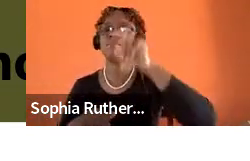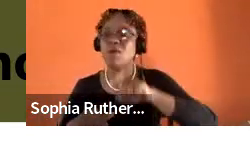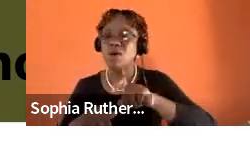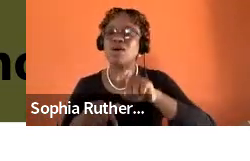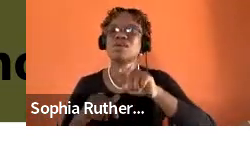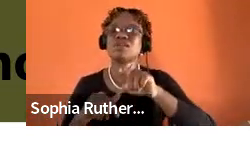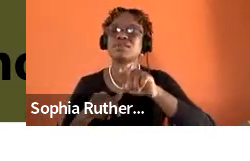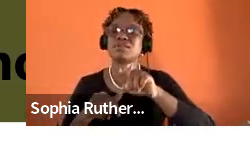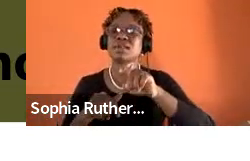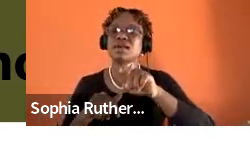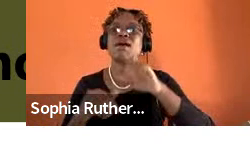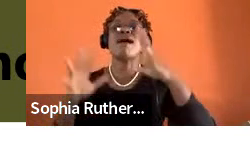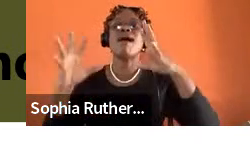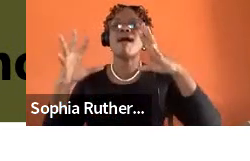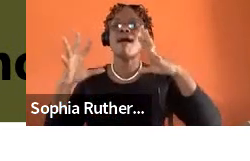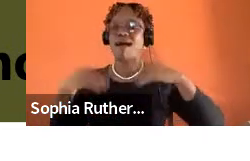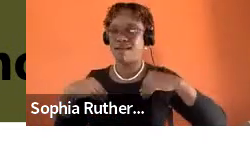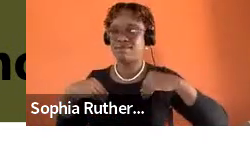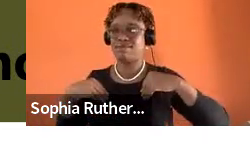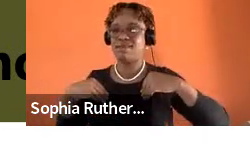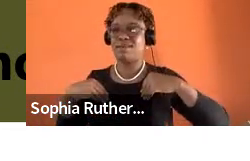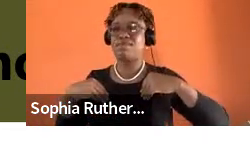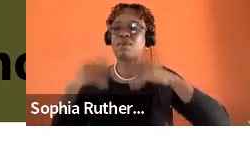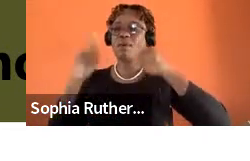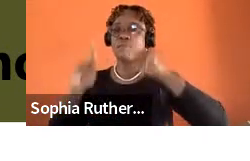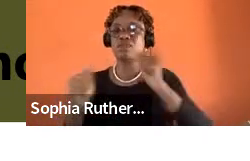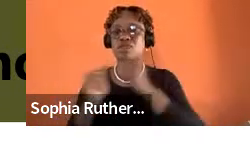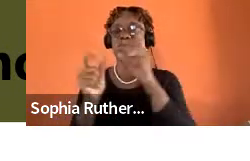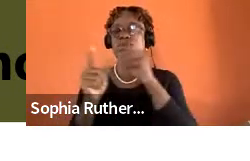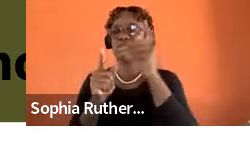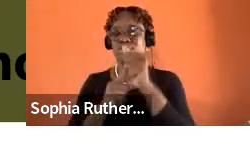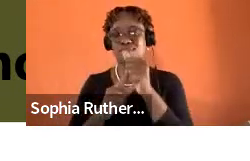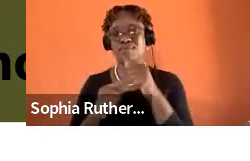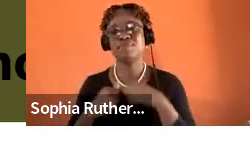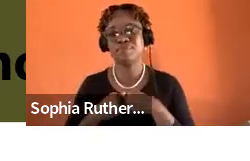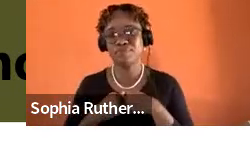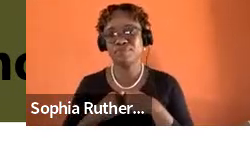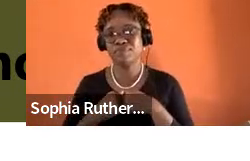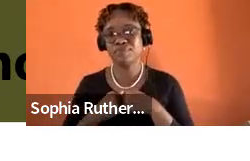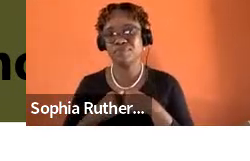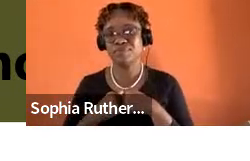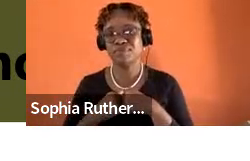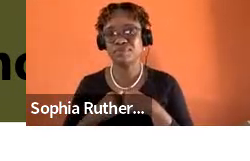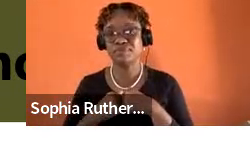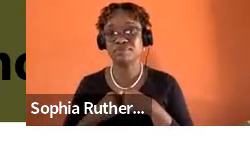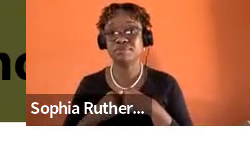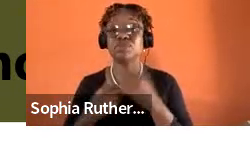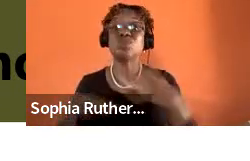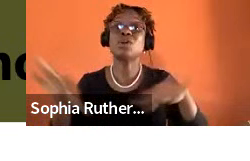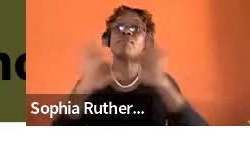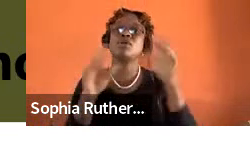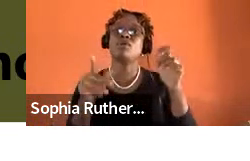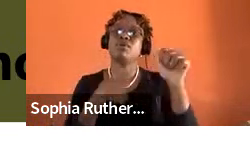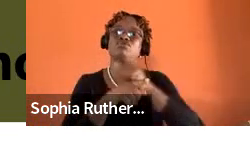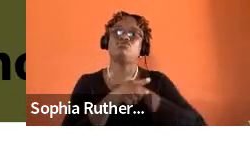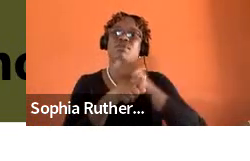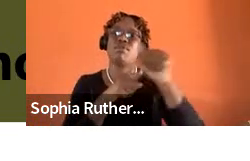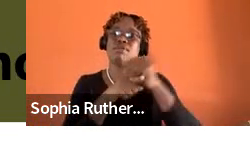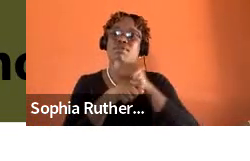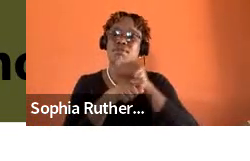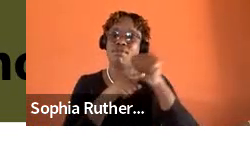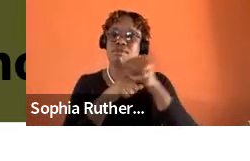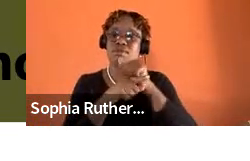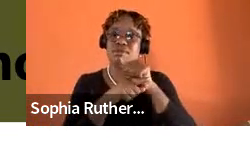and to accept that the concept of normal does not exist. Of course, training with healthcare professionals and other staff on acceptance